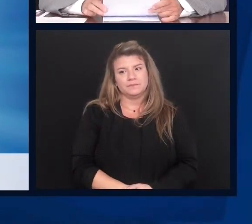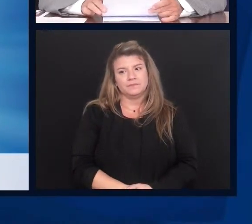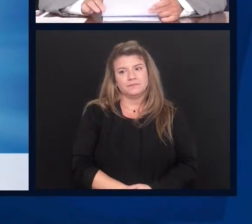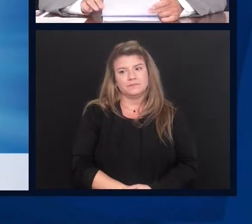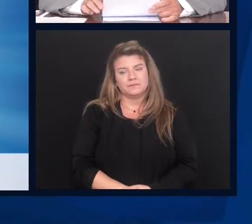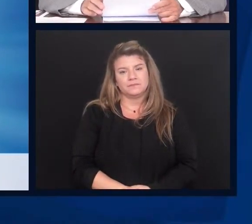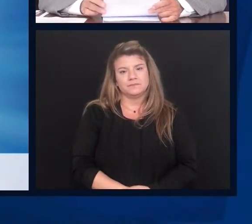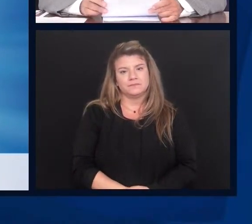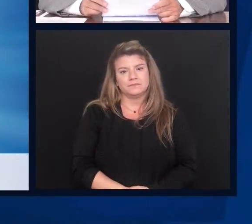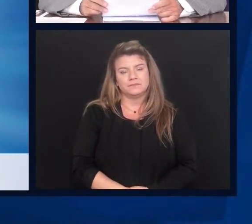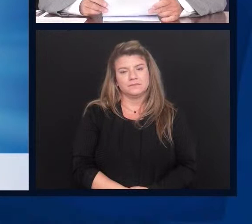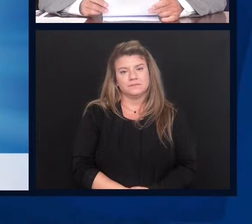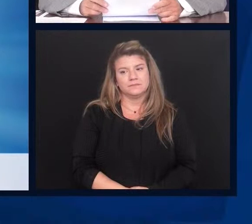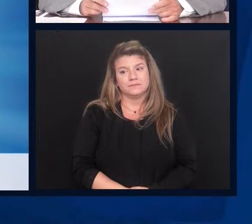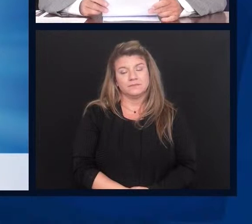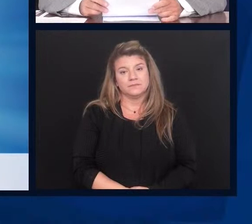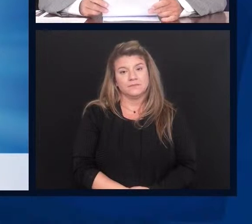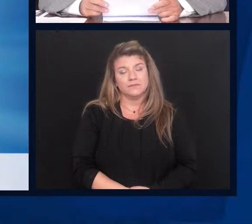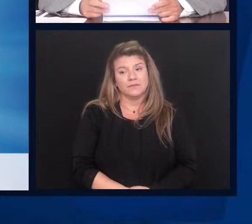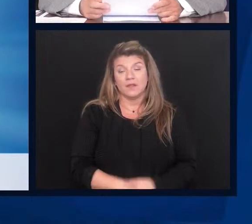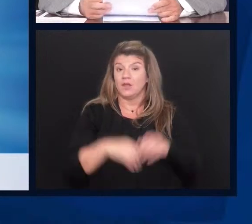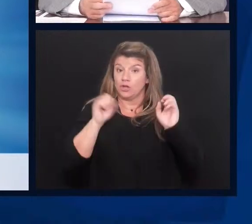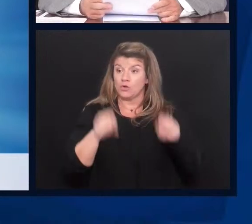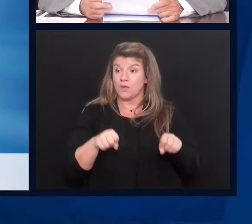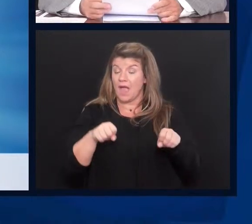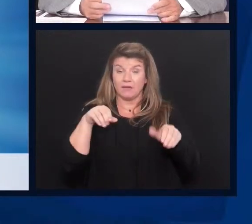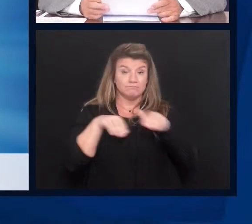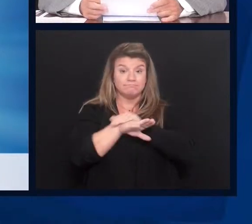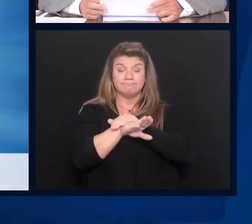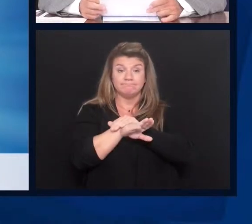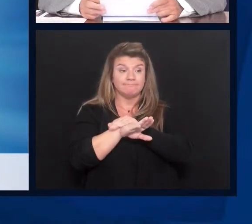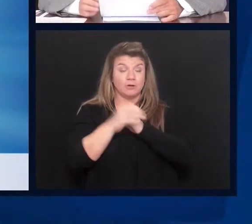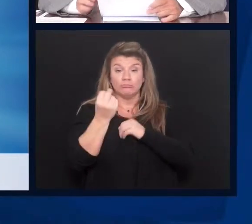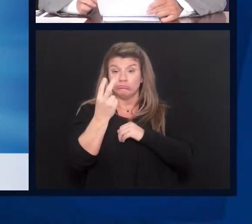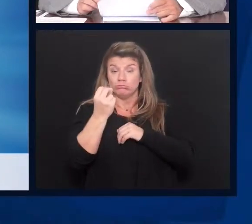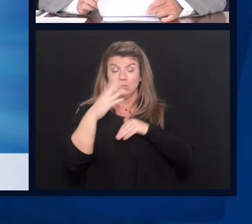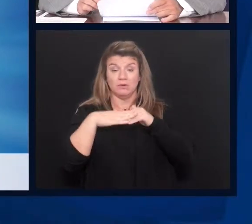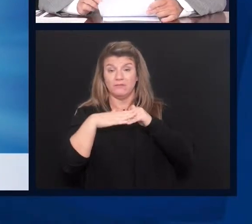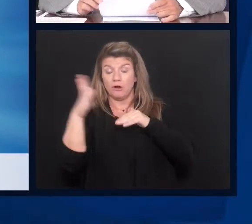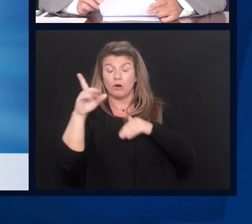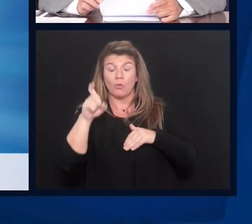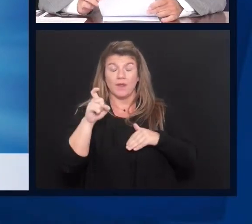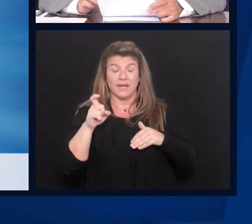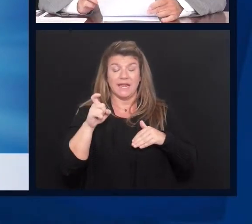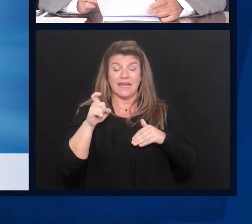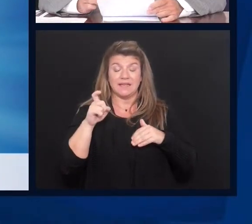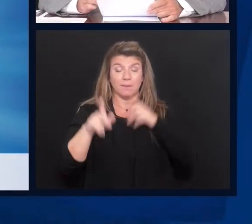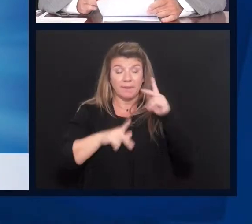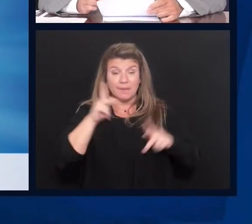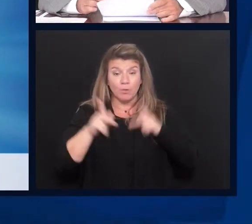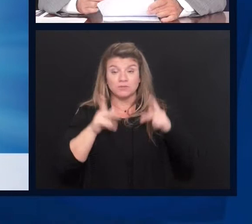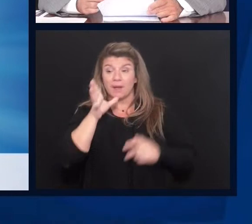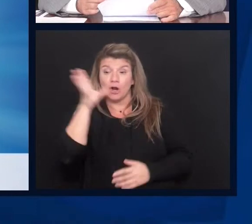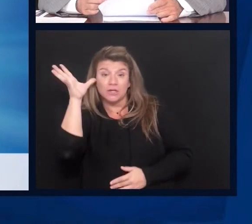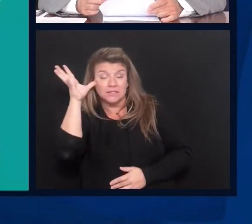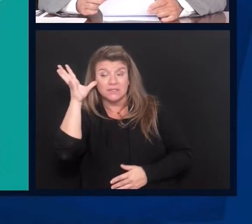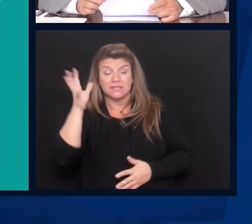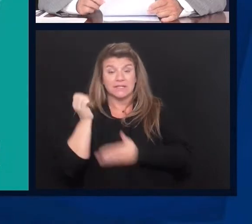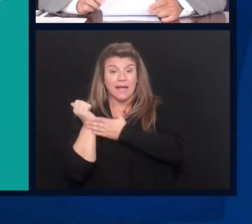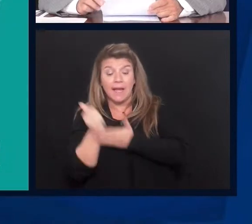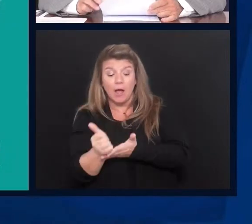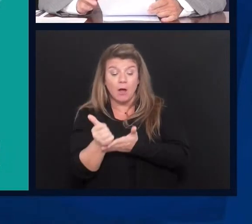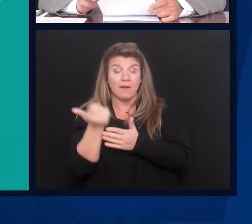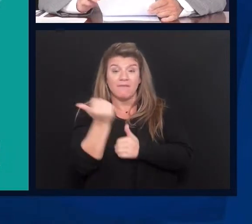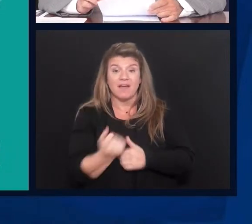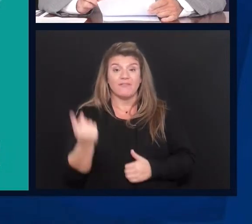You know, eligibility against 12 and older young people, we need the help of the parents, and we need the help of all